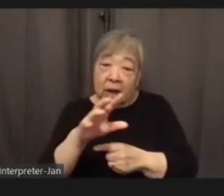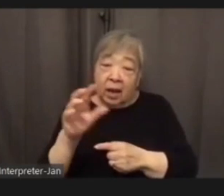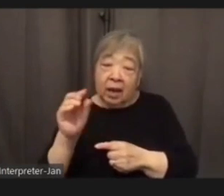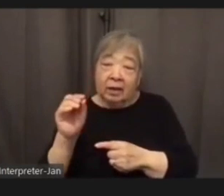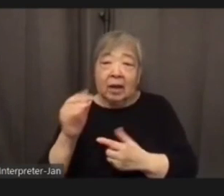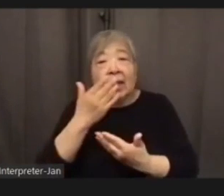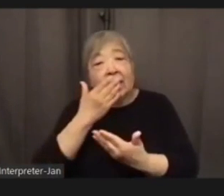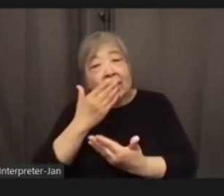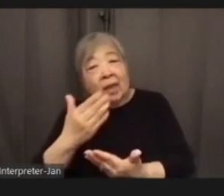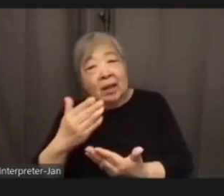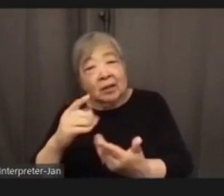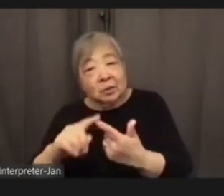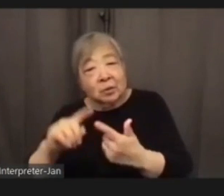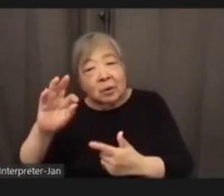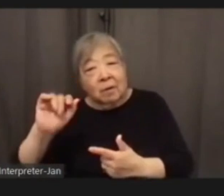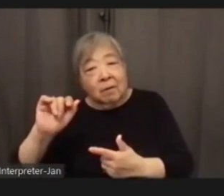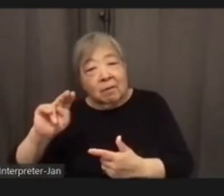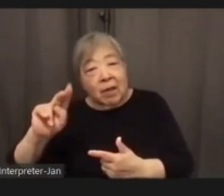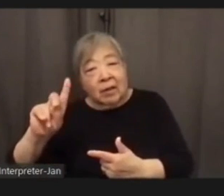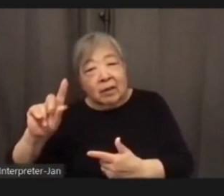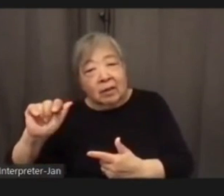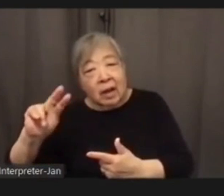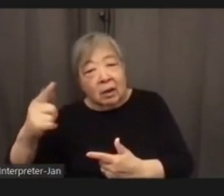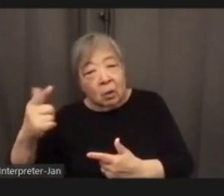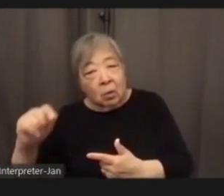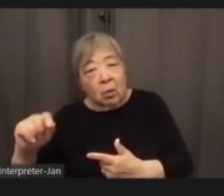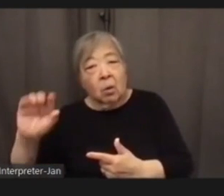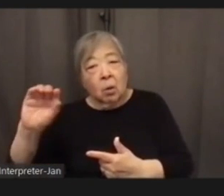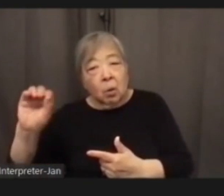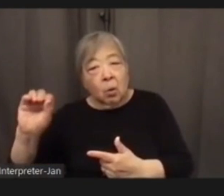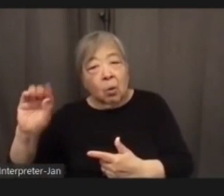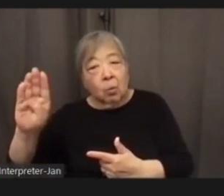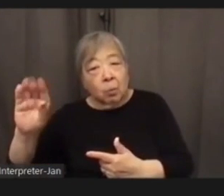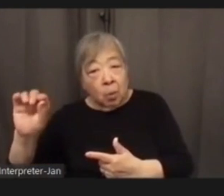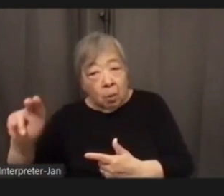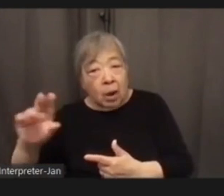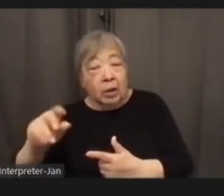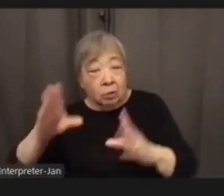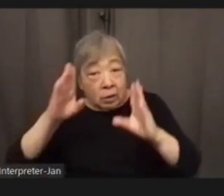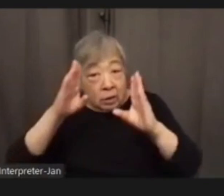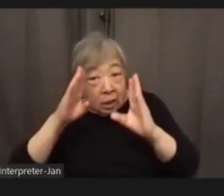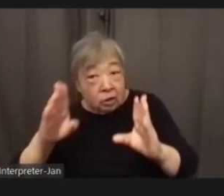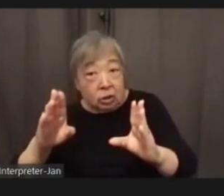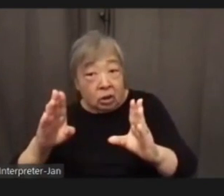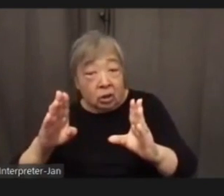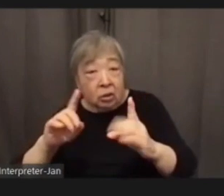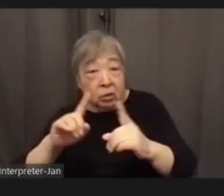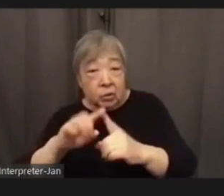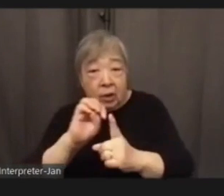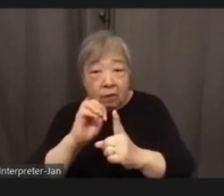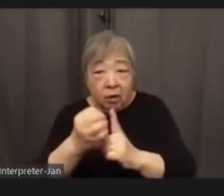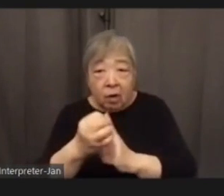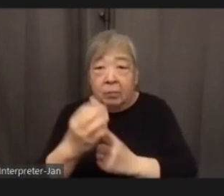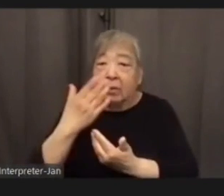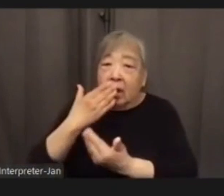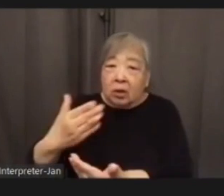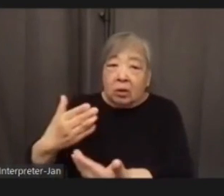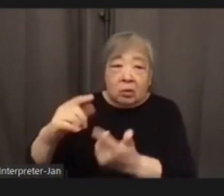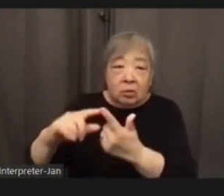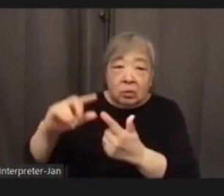And thanks to Fandango Obon and your attention to the environment, Nobuko, through your music, through your community-based